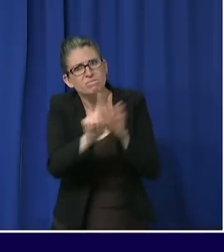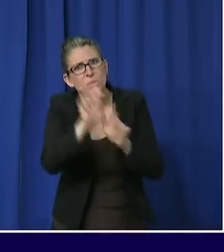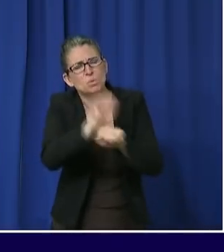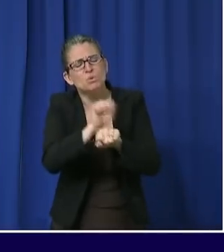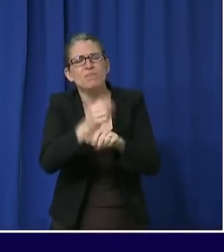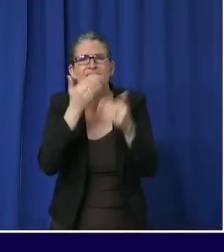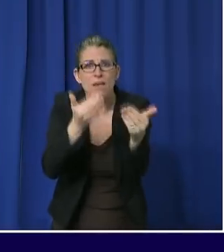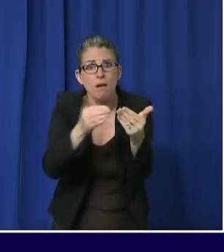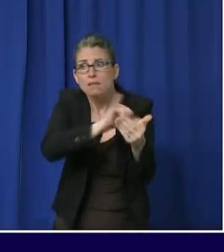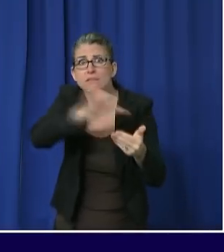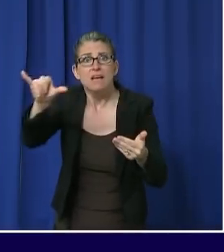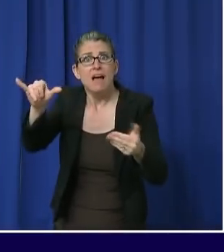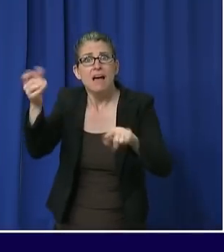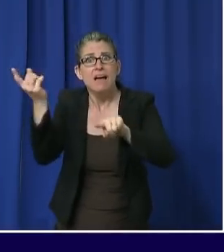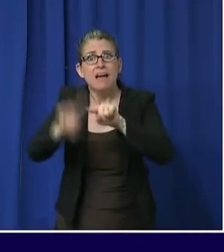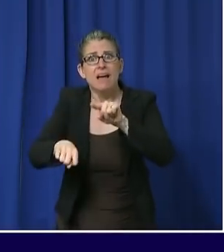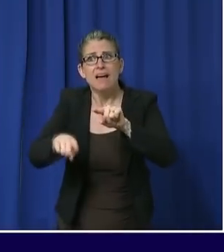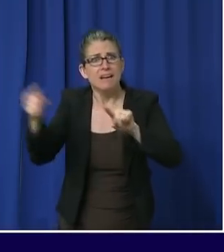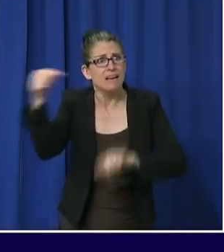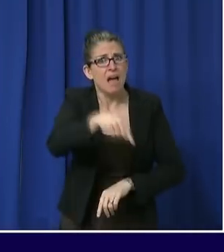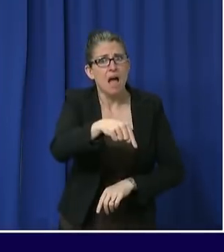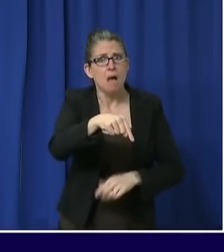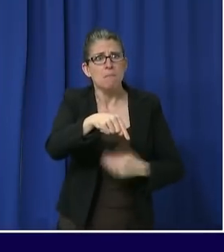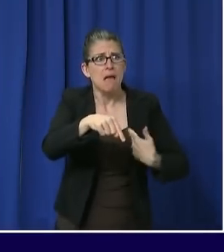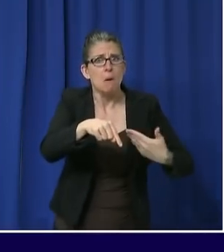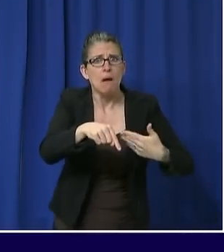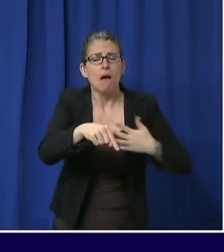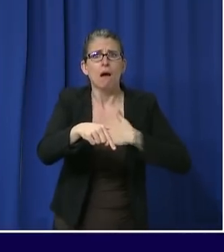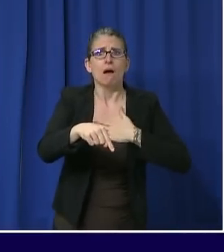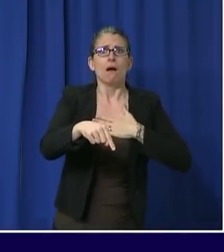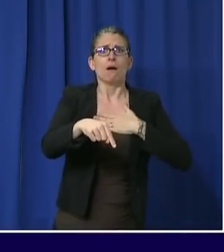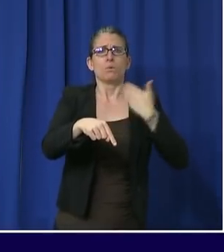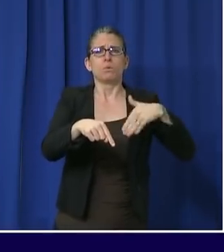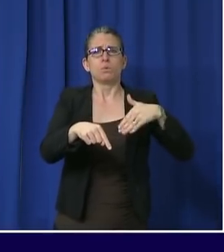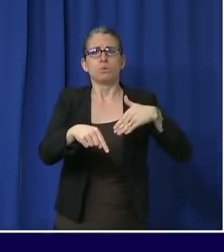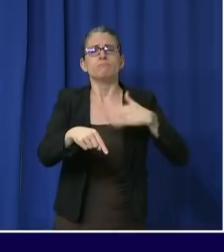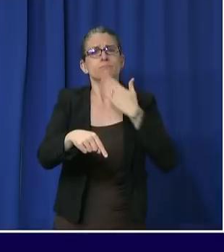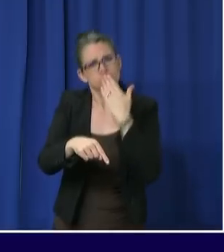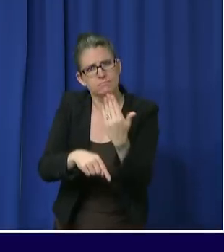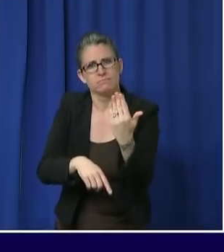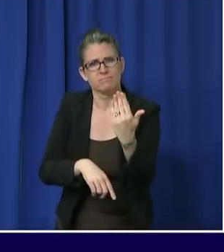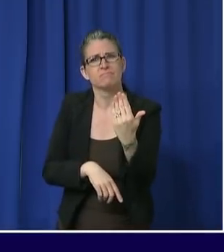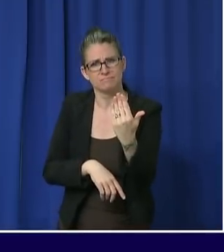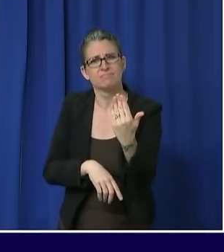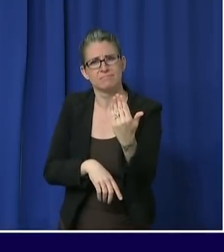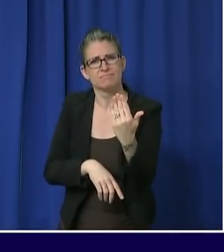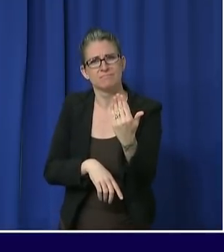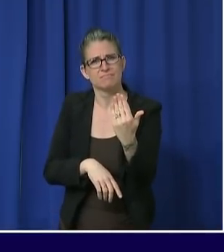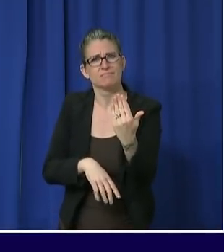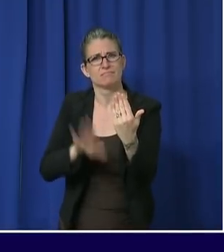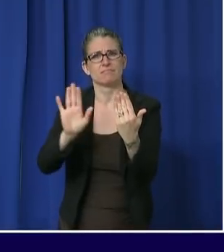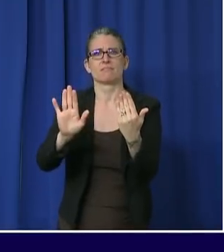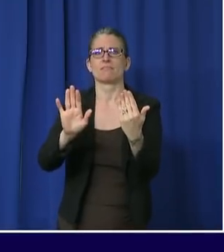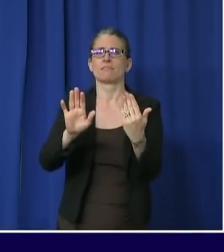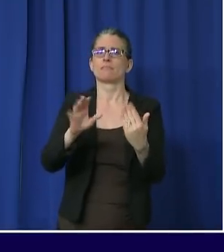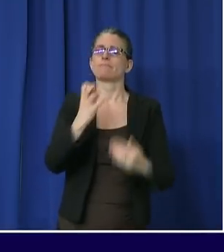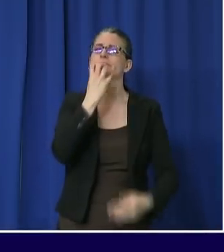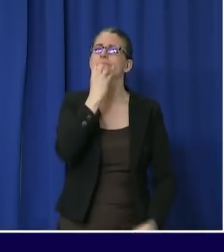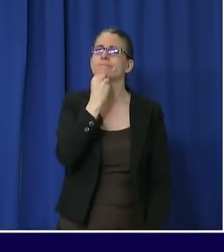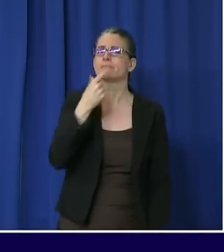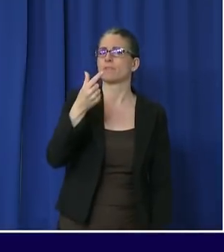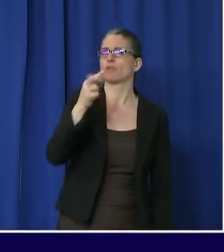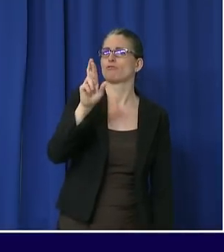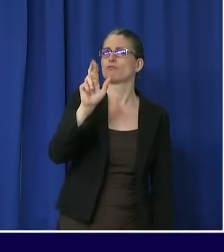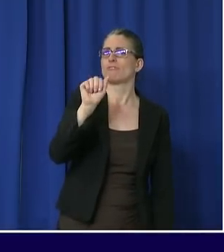gratitude and shared humanity are arguably the only things that matters. Indeed, during the